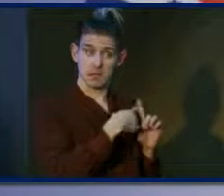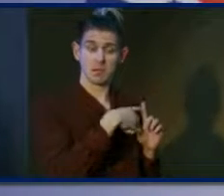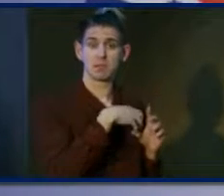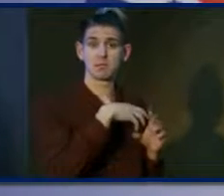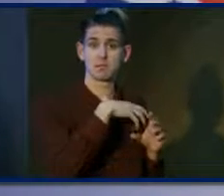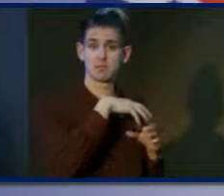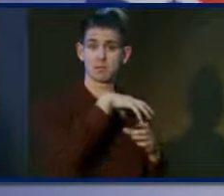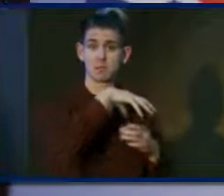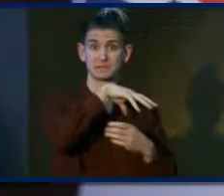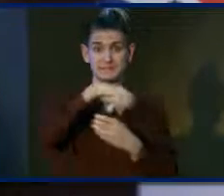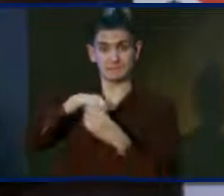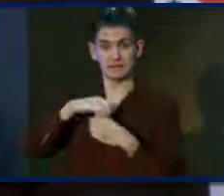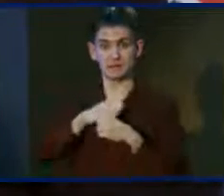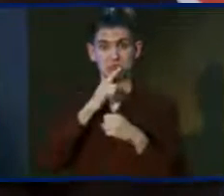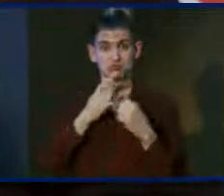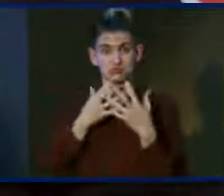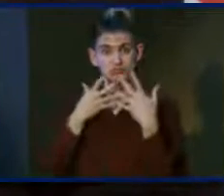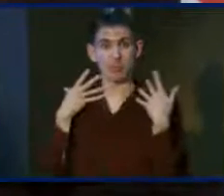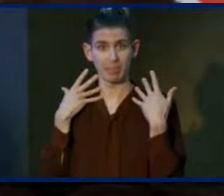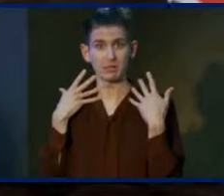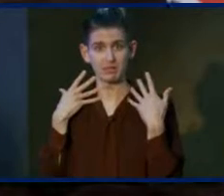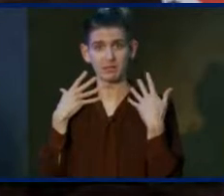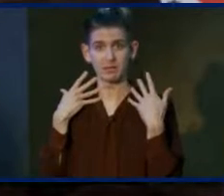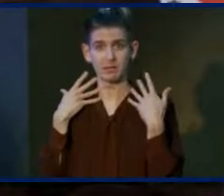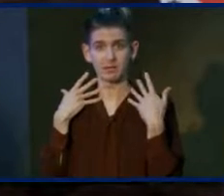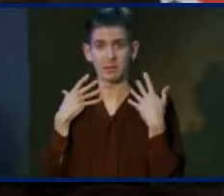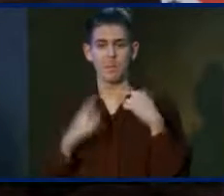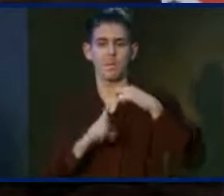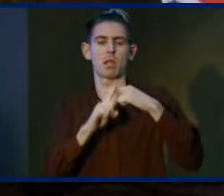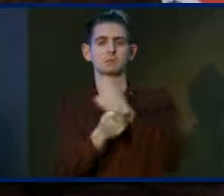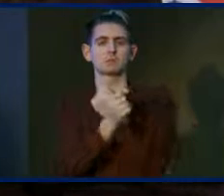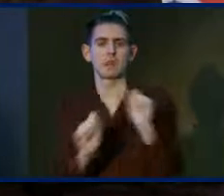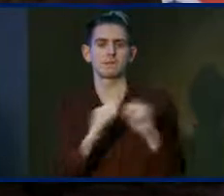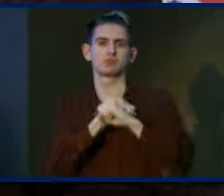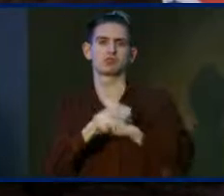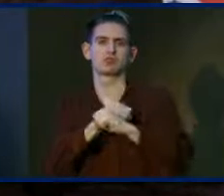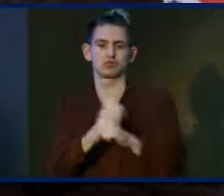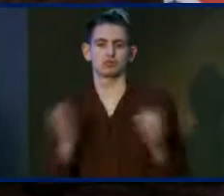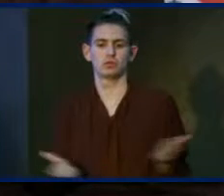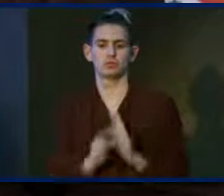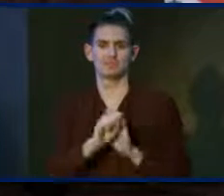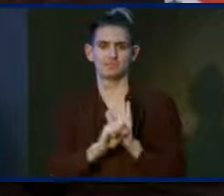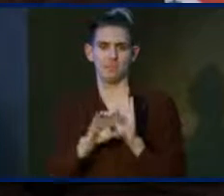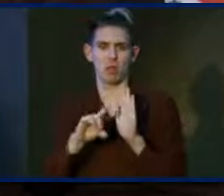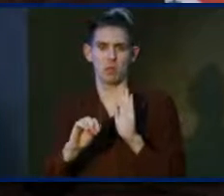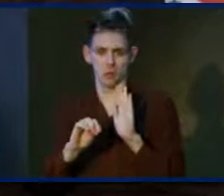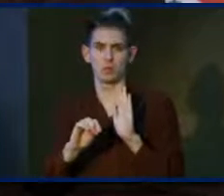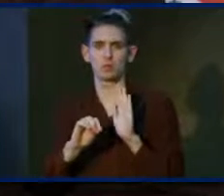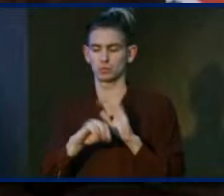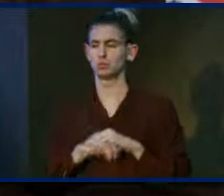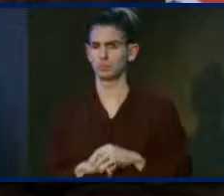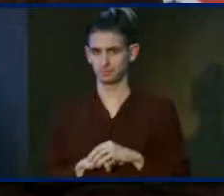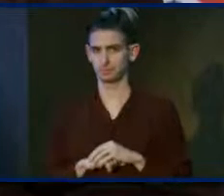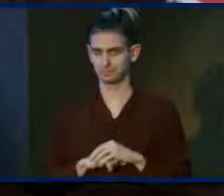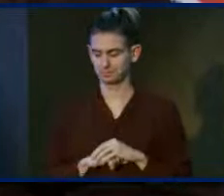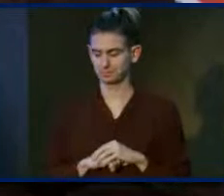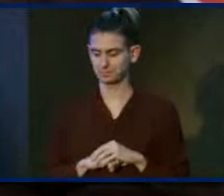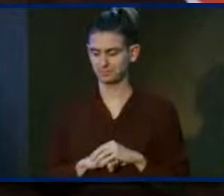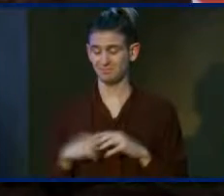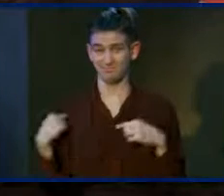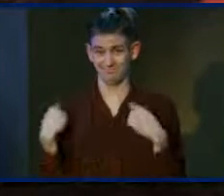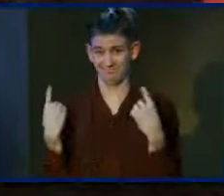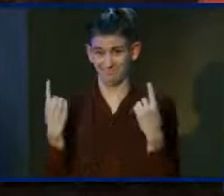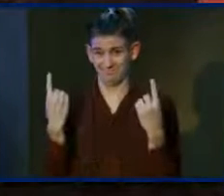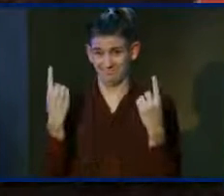participation-friendly election system is also safe and secure here in Colorado. We've known for years